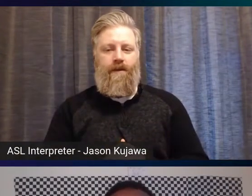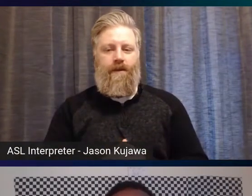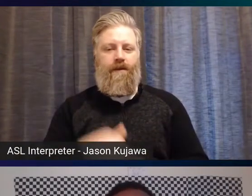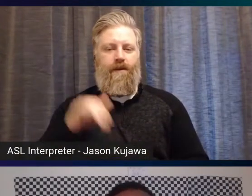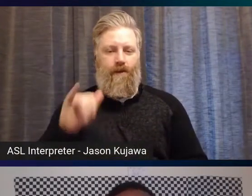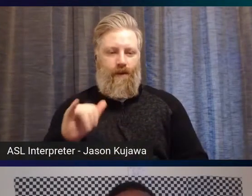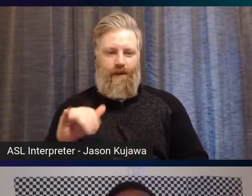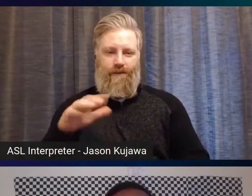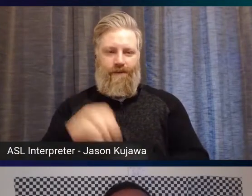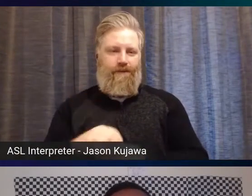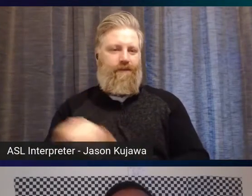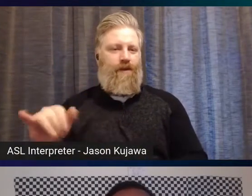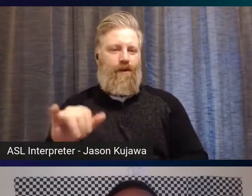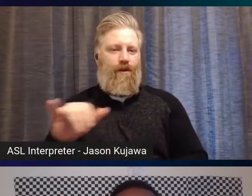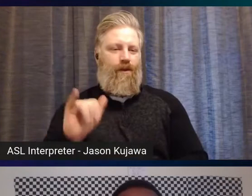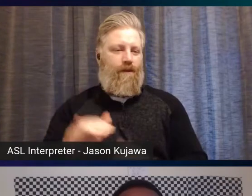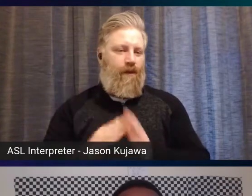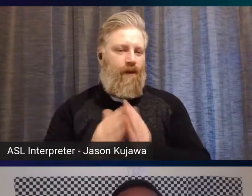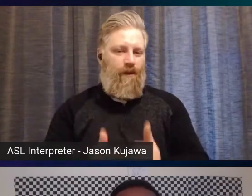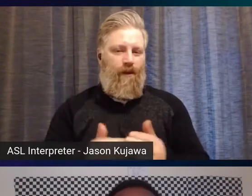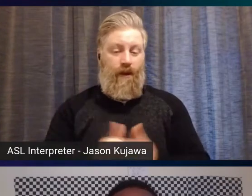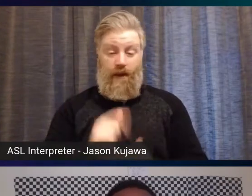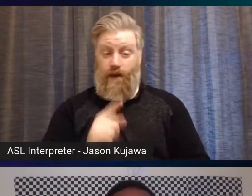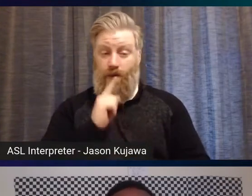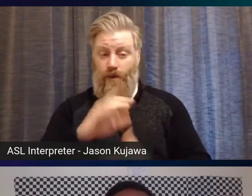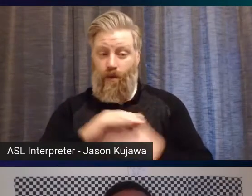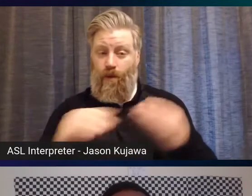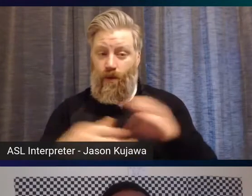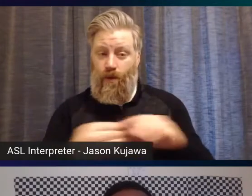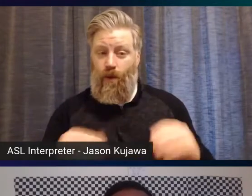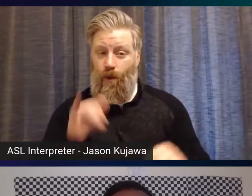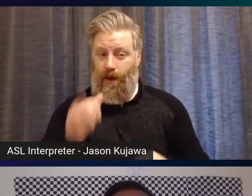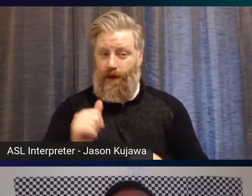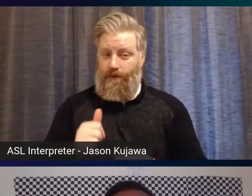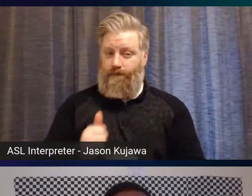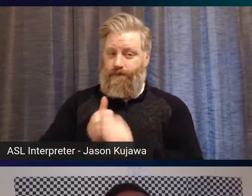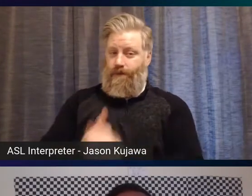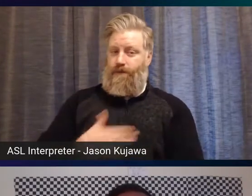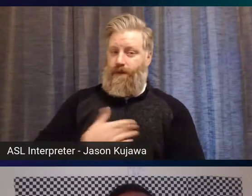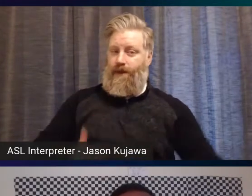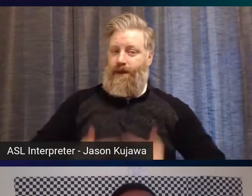Scattered. And it's a true story when I say it's based on me, so that's me.